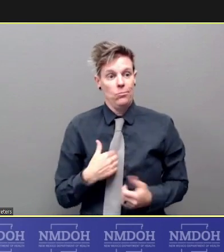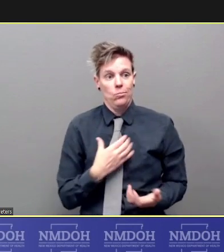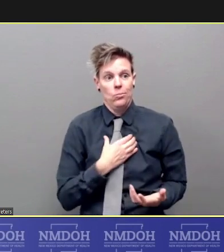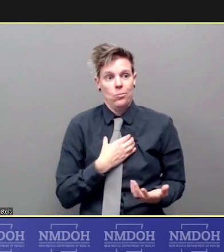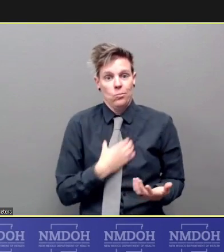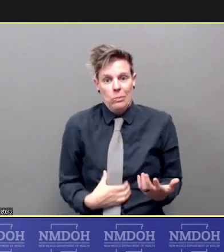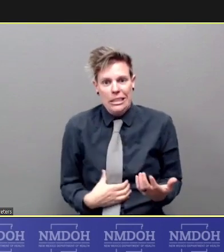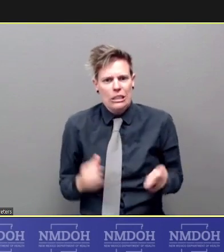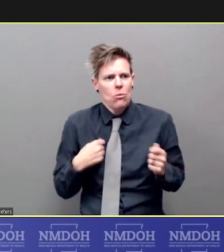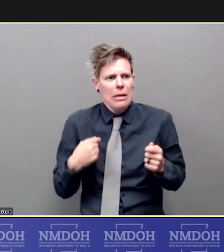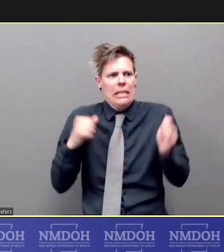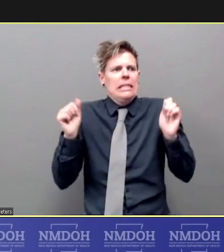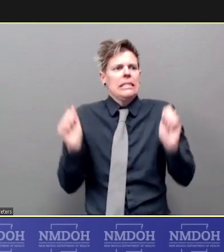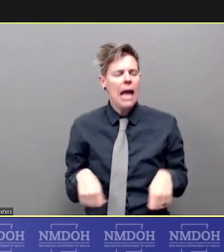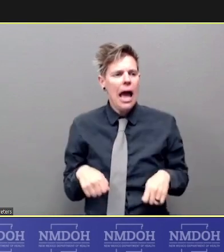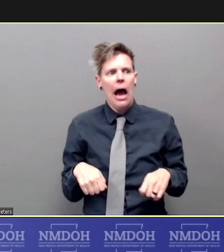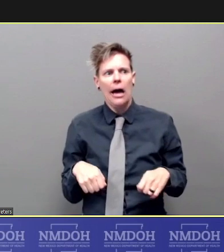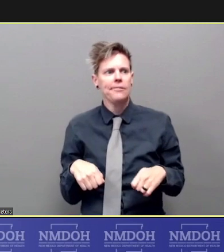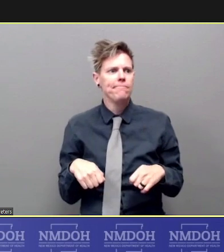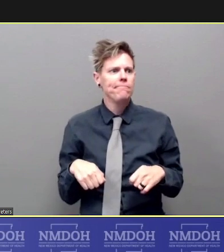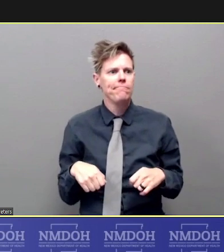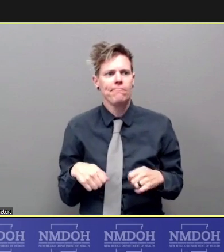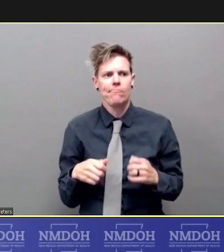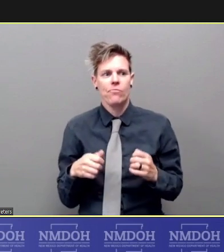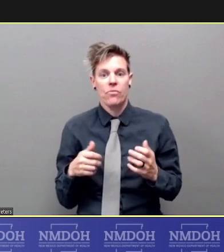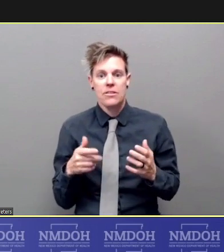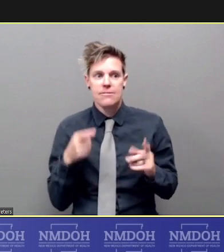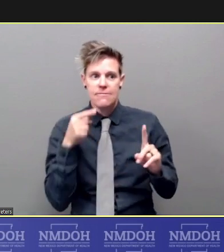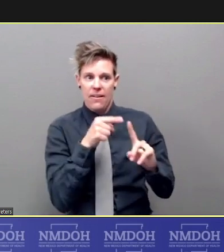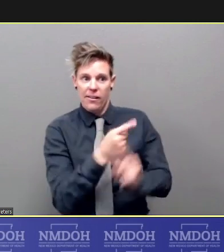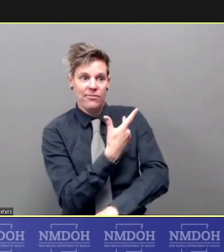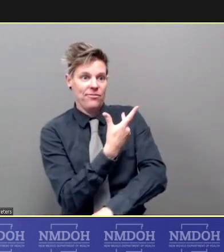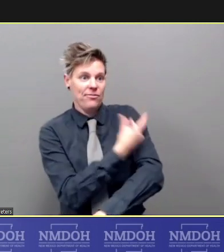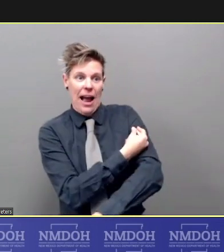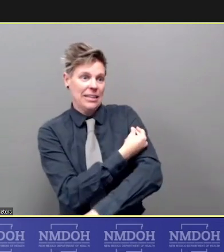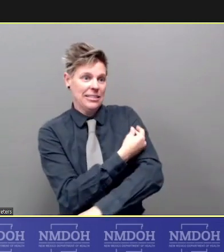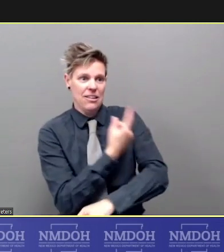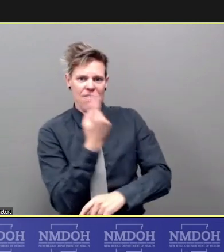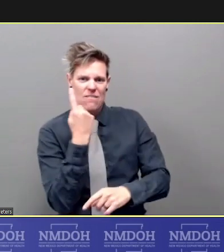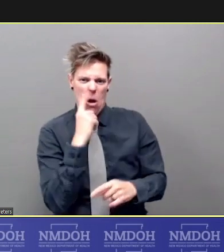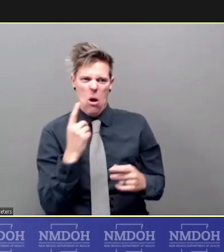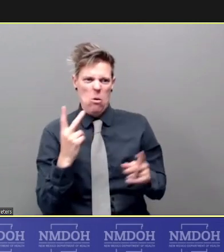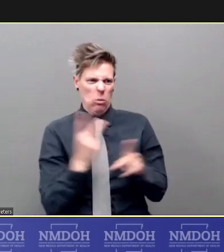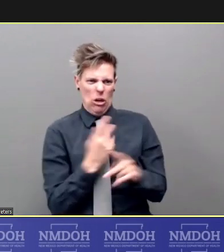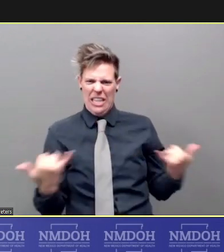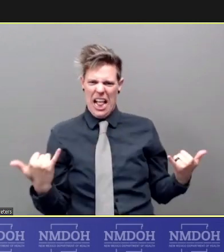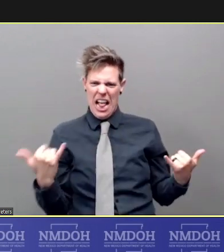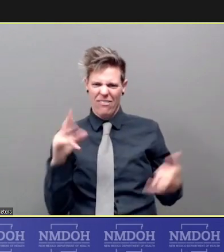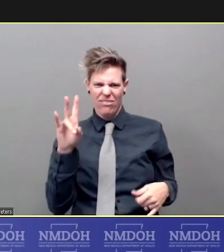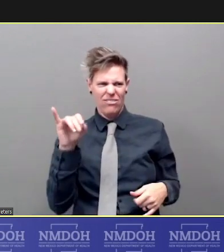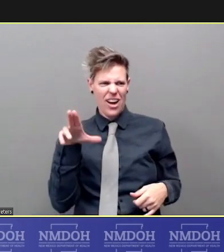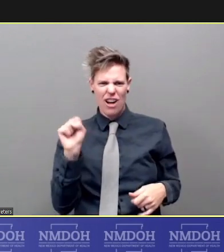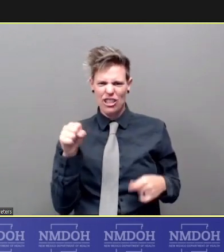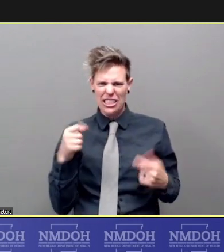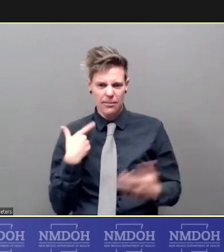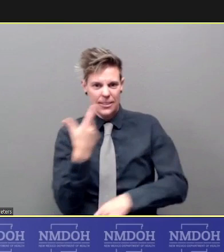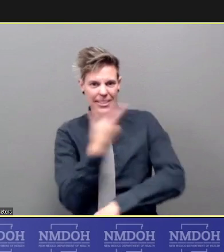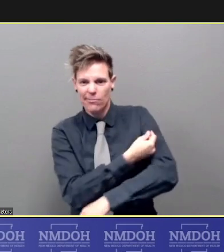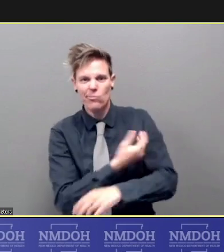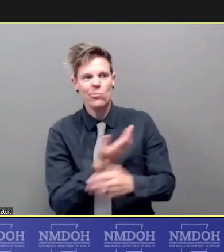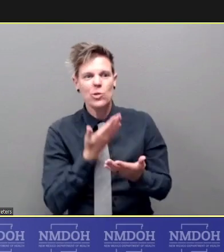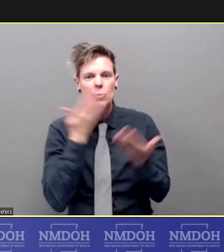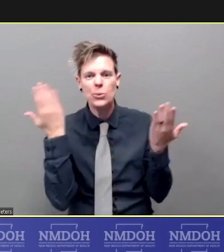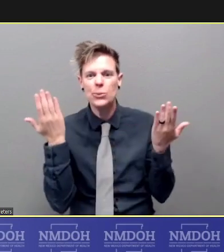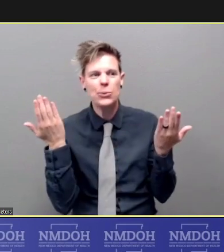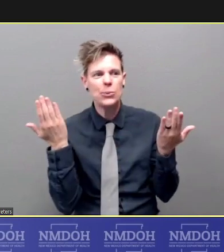vaccine for the current #1 virus that we're struggling with, but maybe that's in our future as well. And maybe